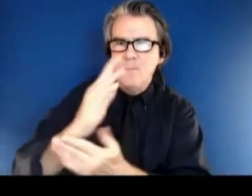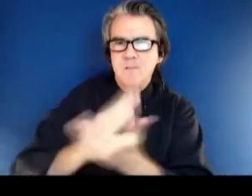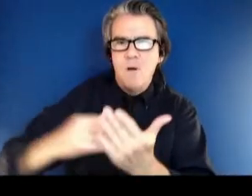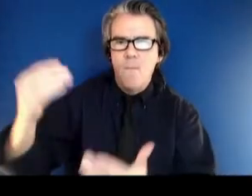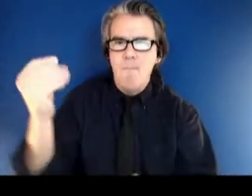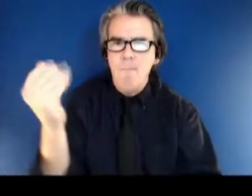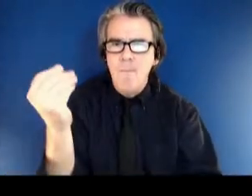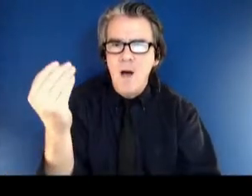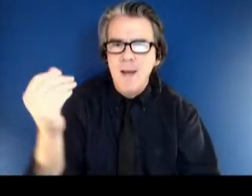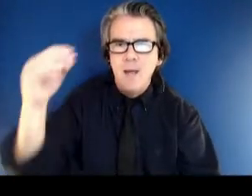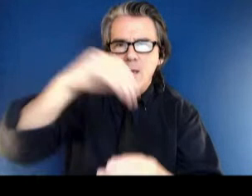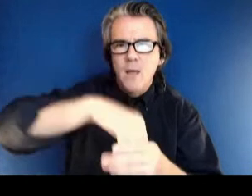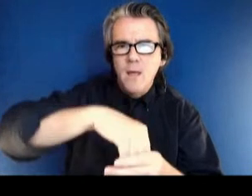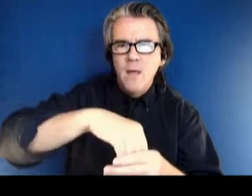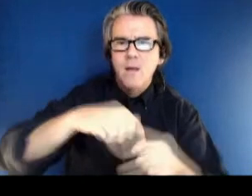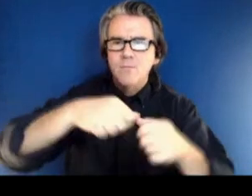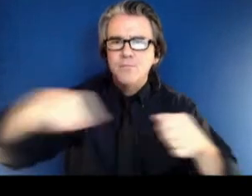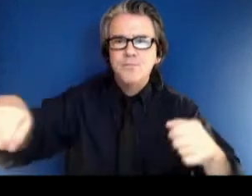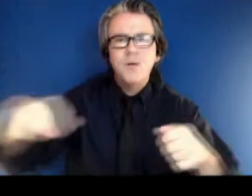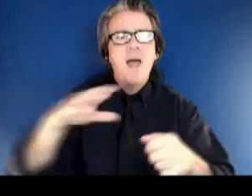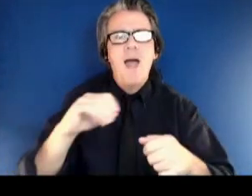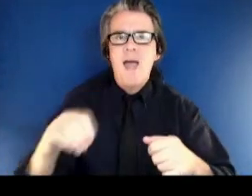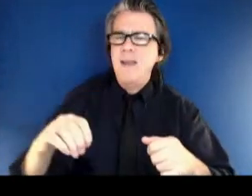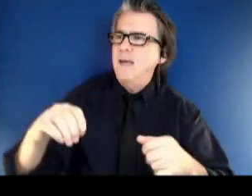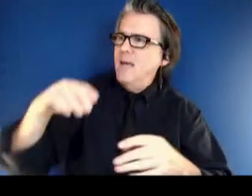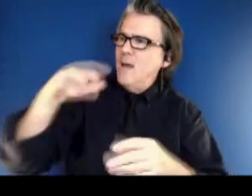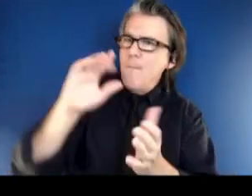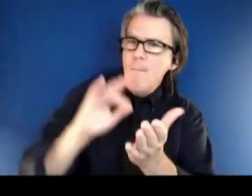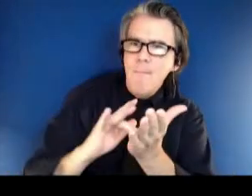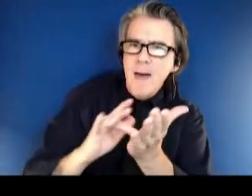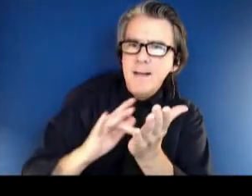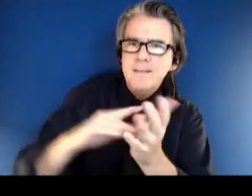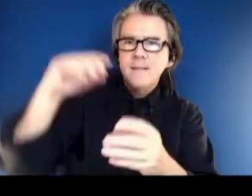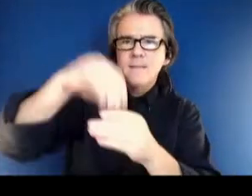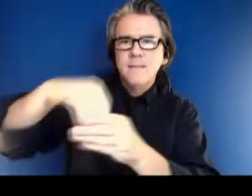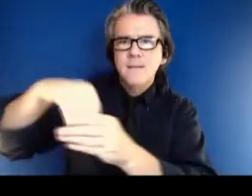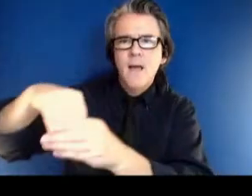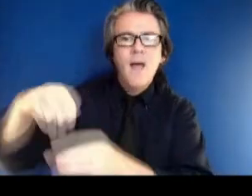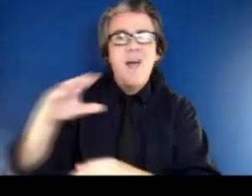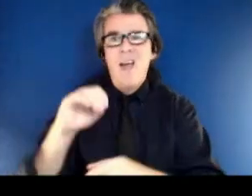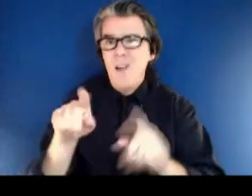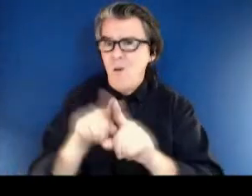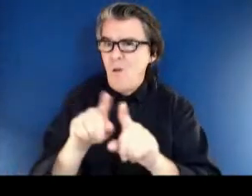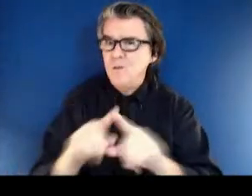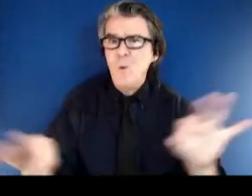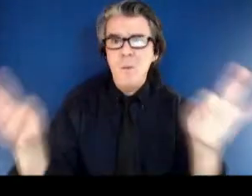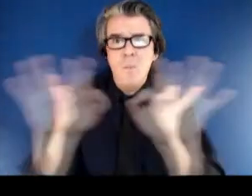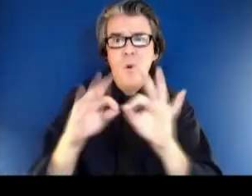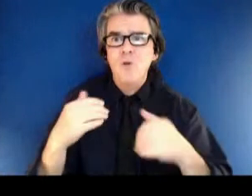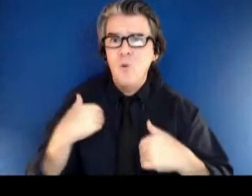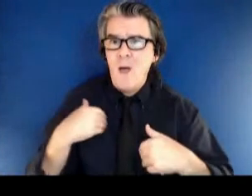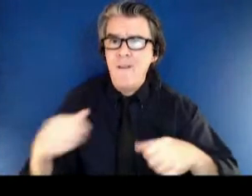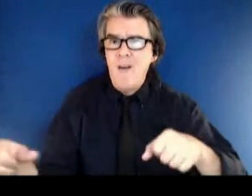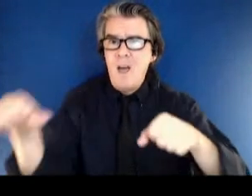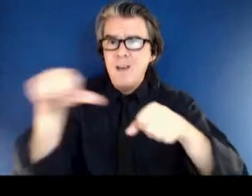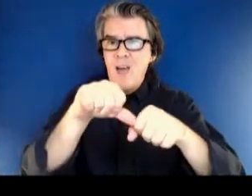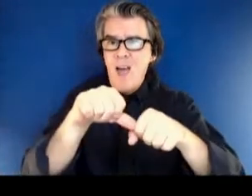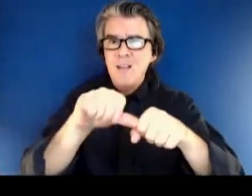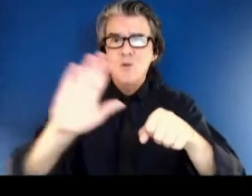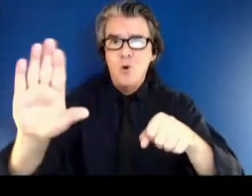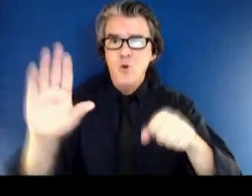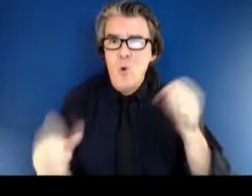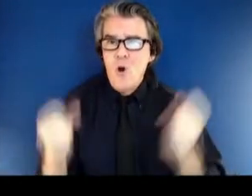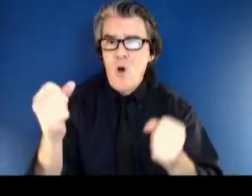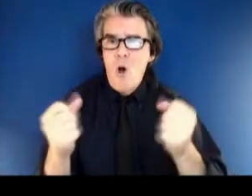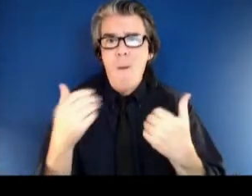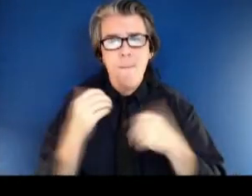practice manually opening your garage door. It can also be helpful to have a full tank of gas in your car. Finally,